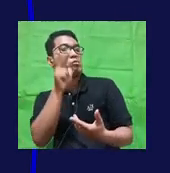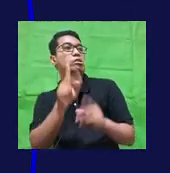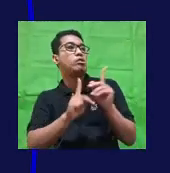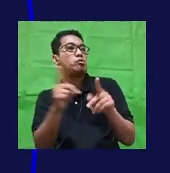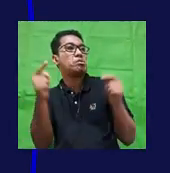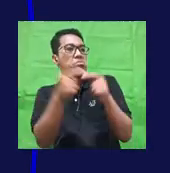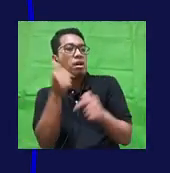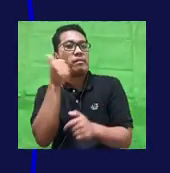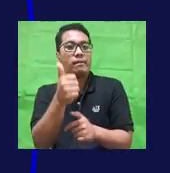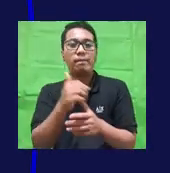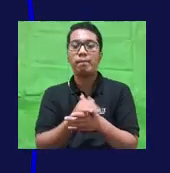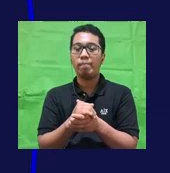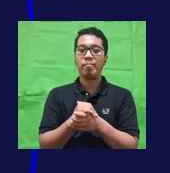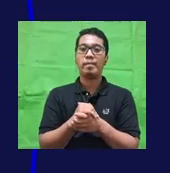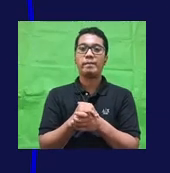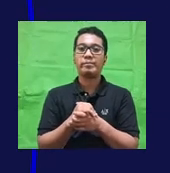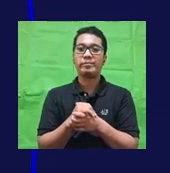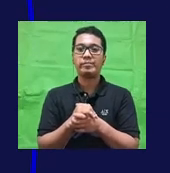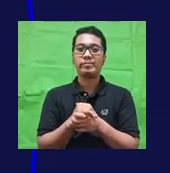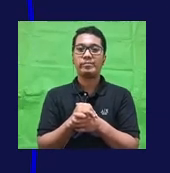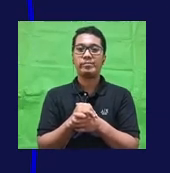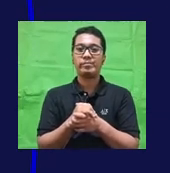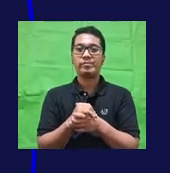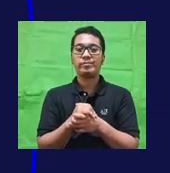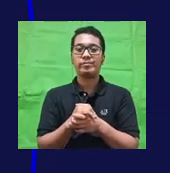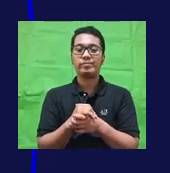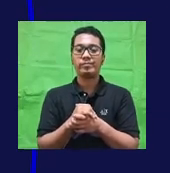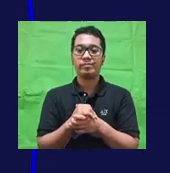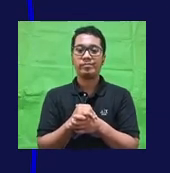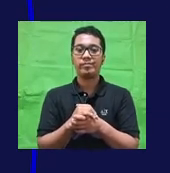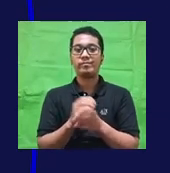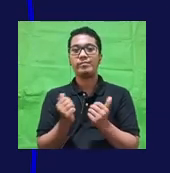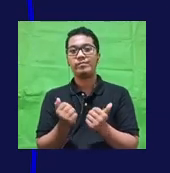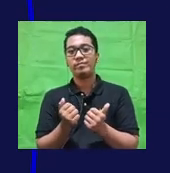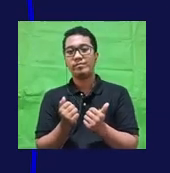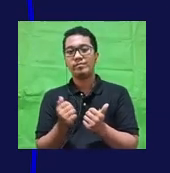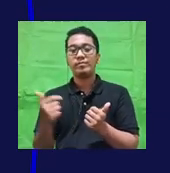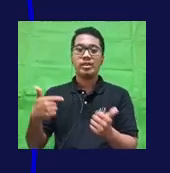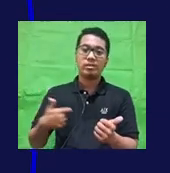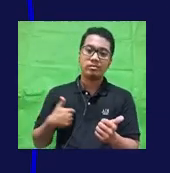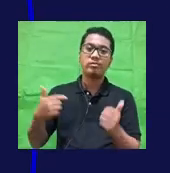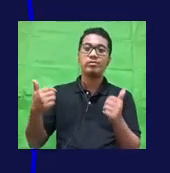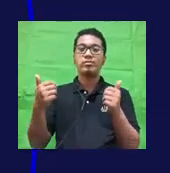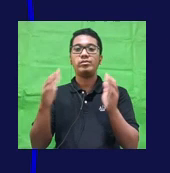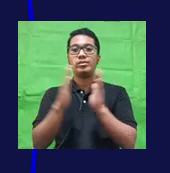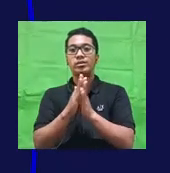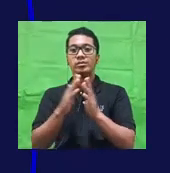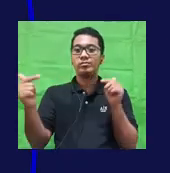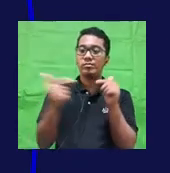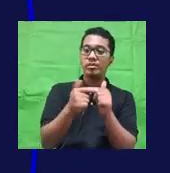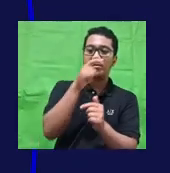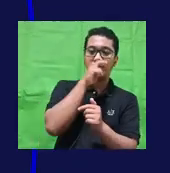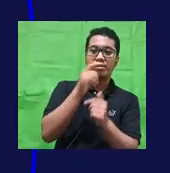book productions of them, it was renowned. Me, my relatives, we all thought it was very small and